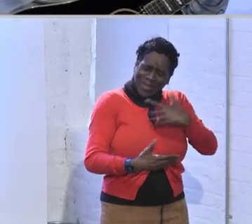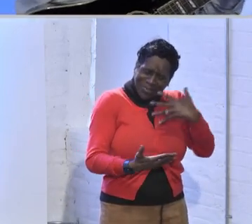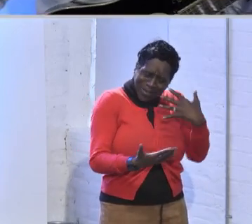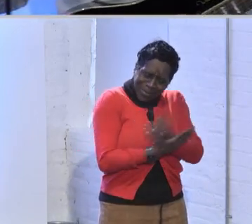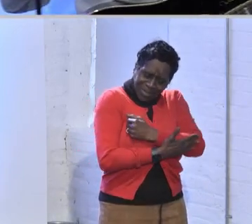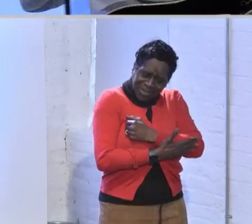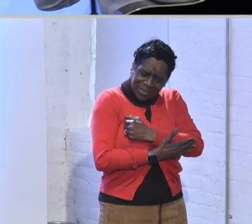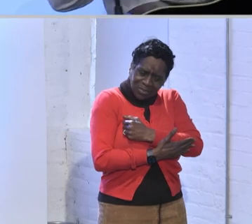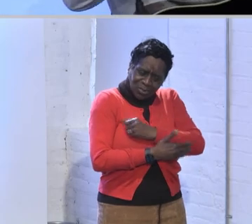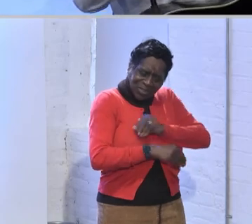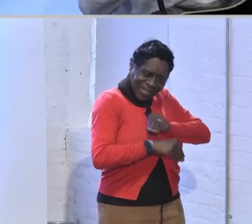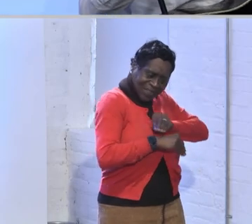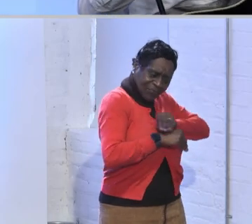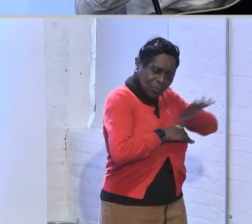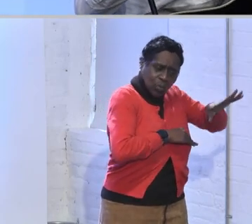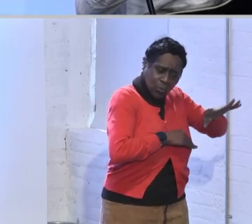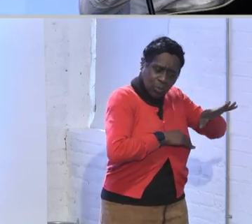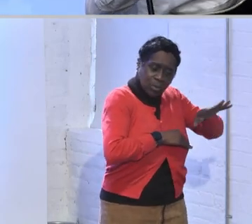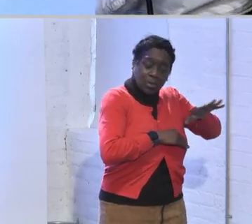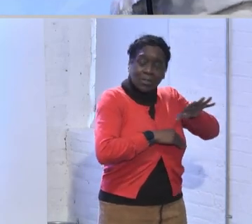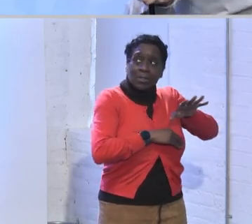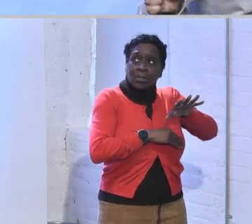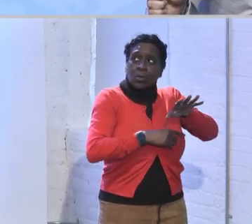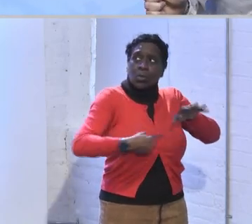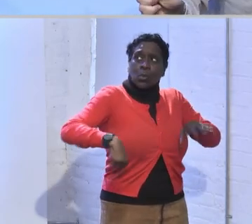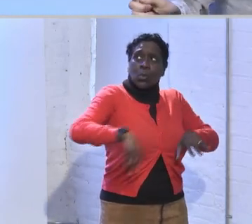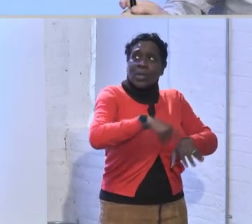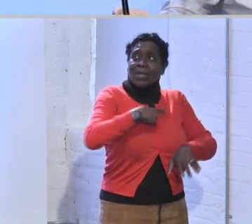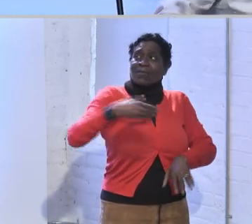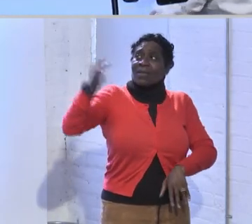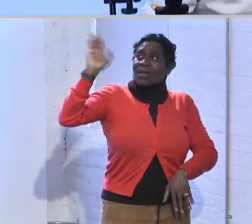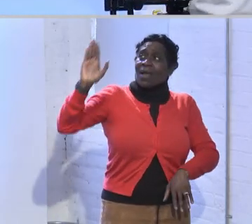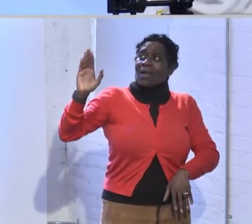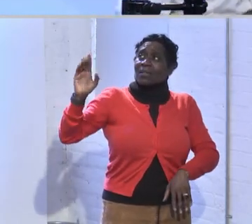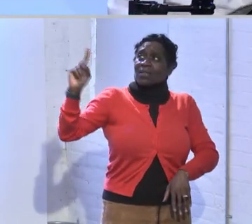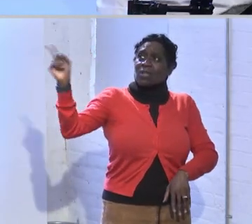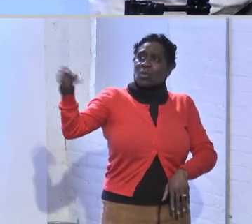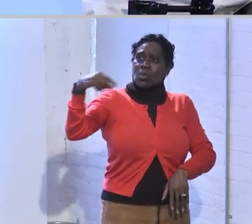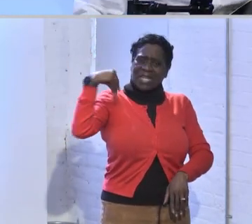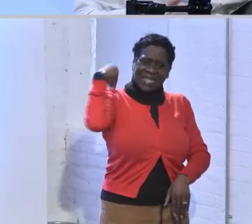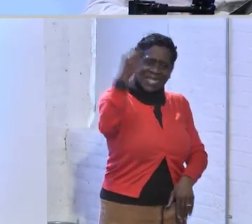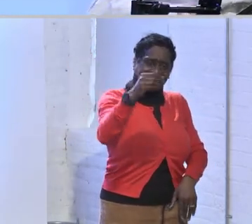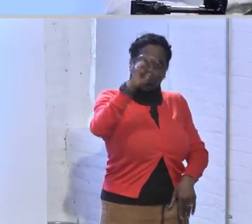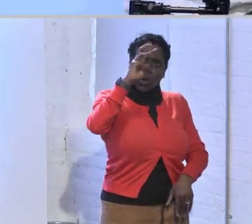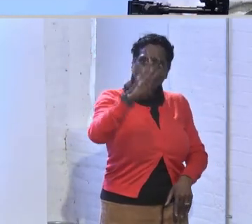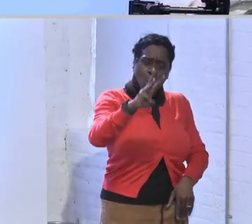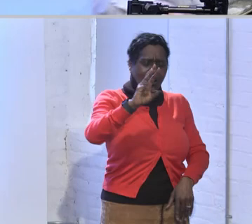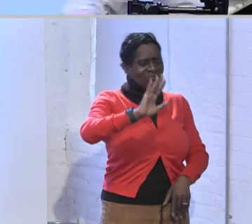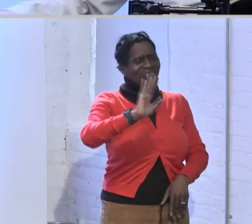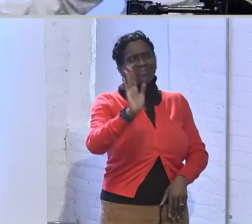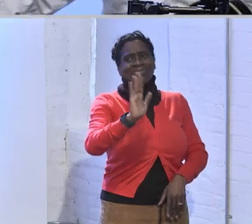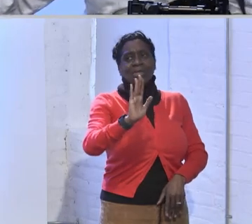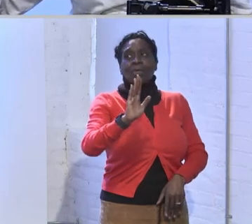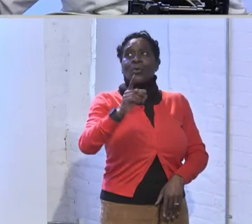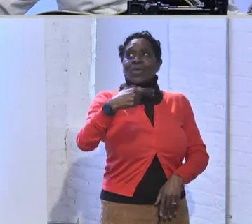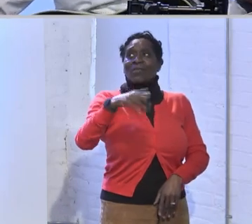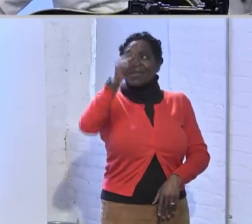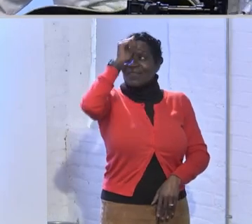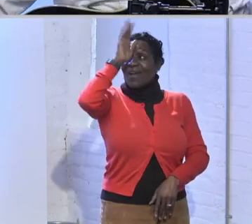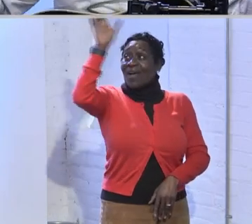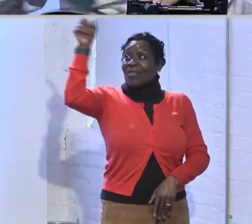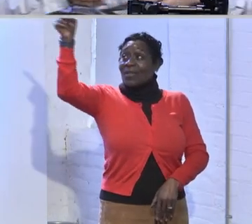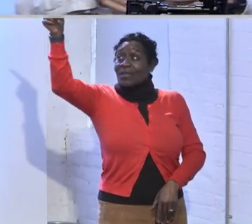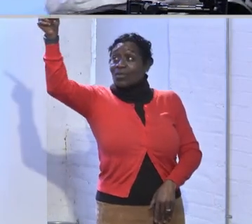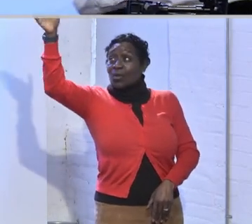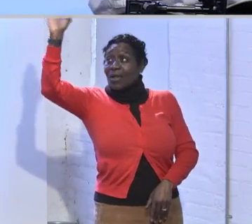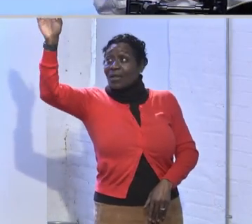influencing. But we have a God who is not just a lawgiver. We have a God who is our Father. We have a